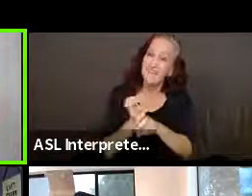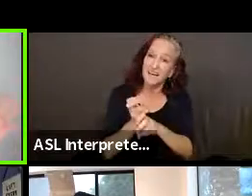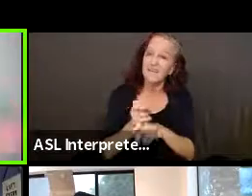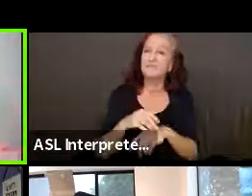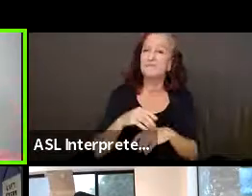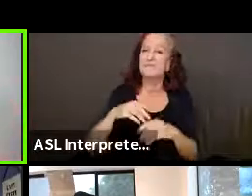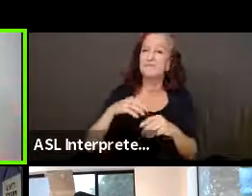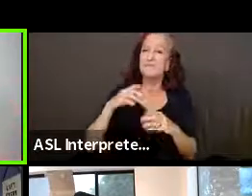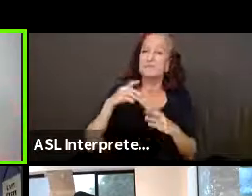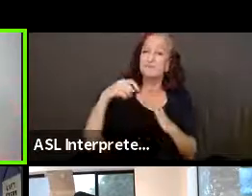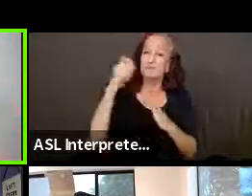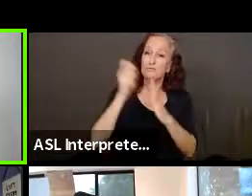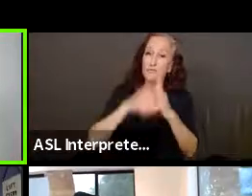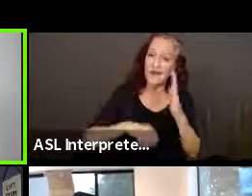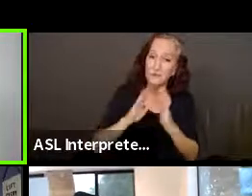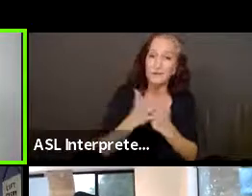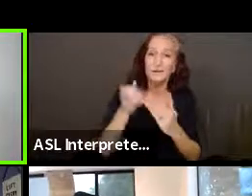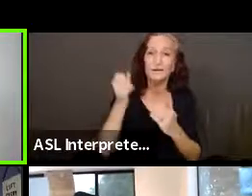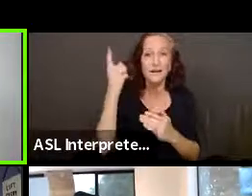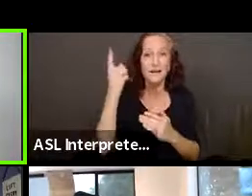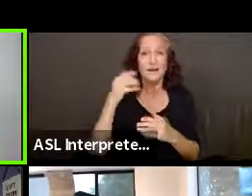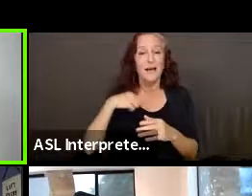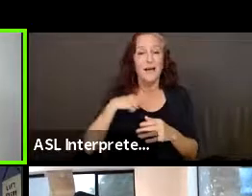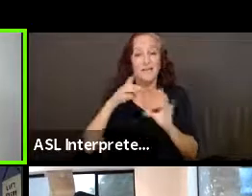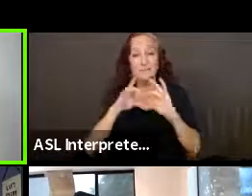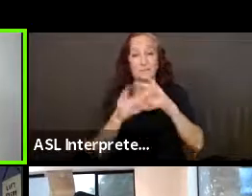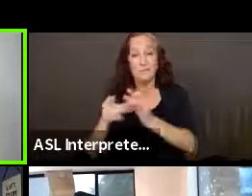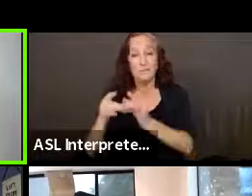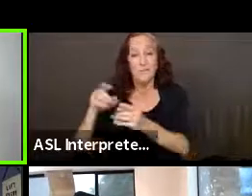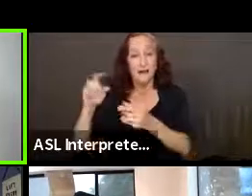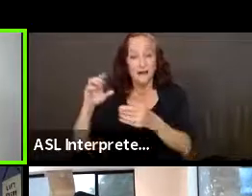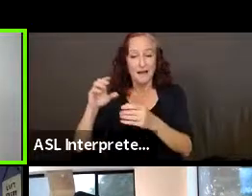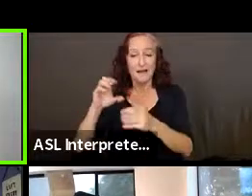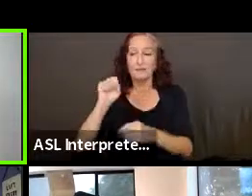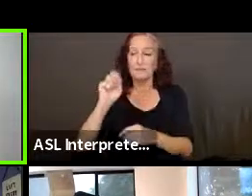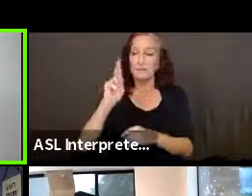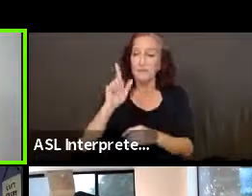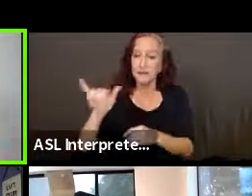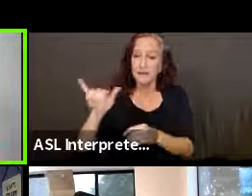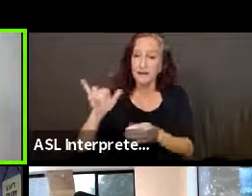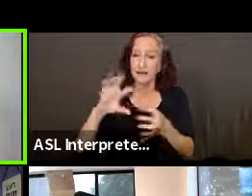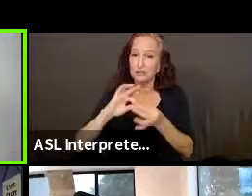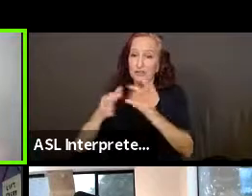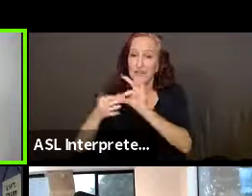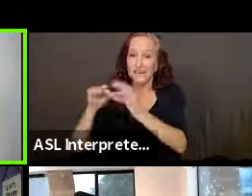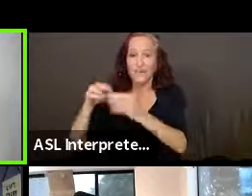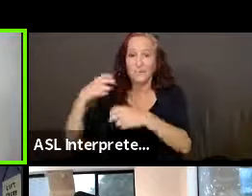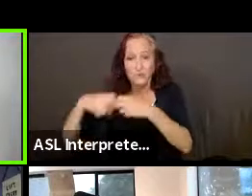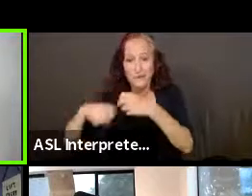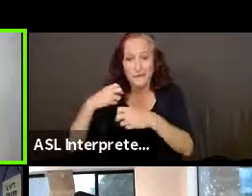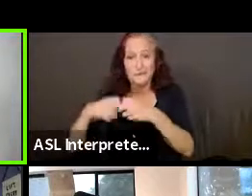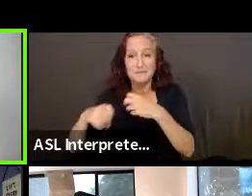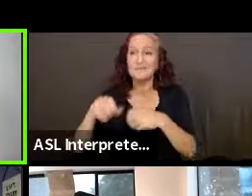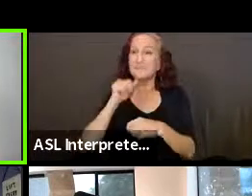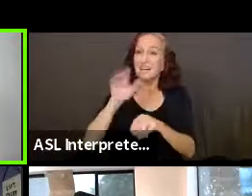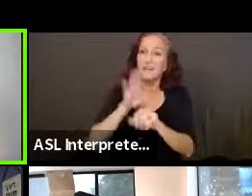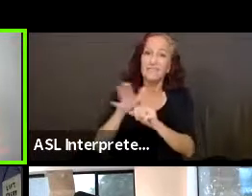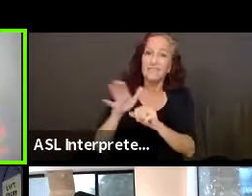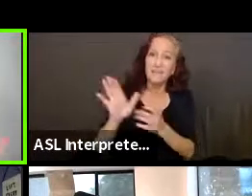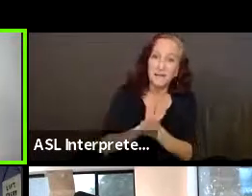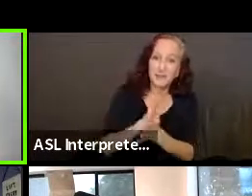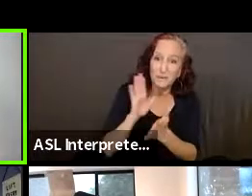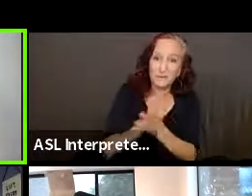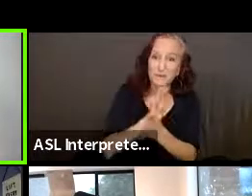issues in the publishing industry. And so, hopefully if you've ordered it, you'll get it soon. And just know